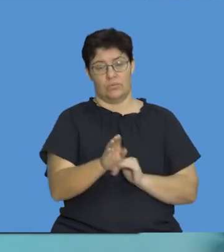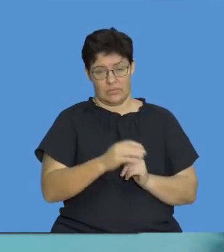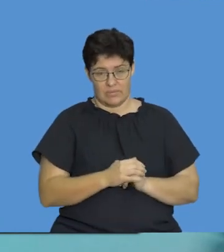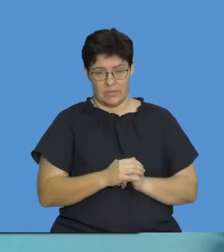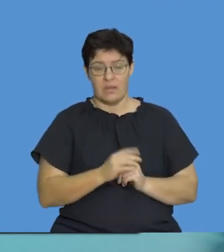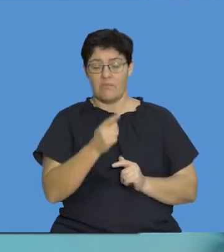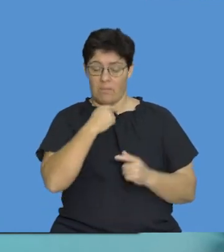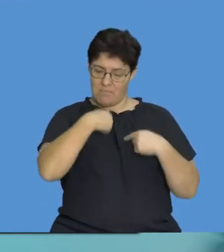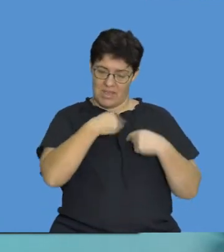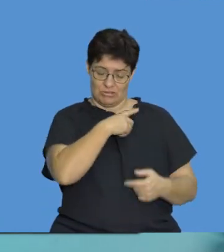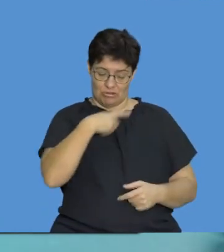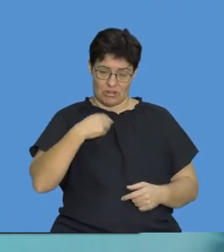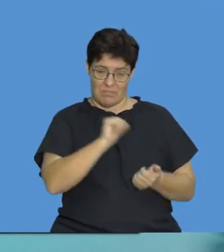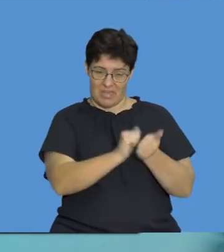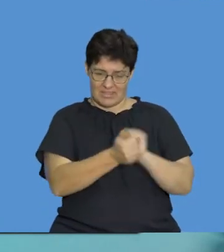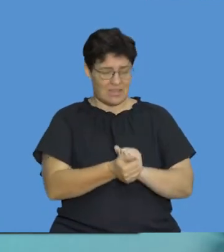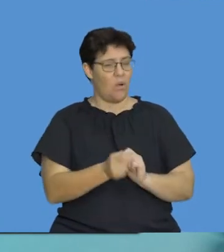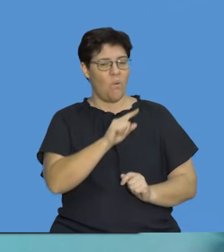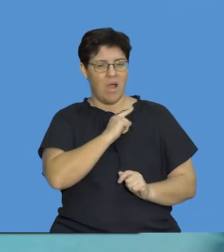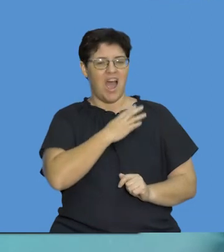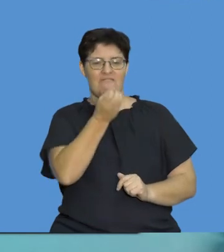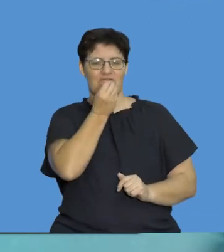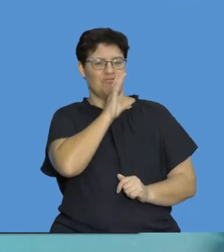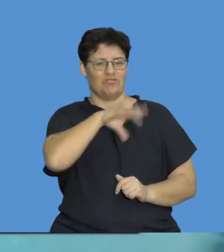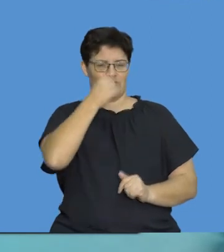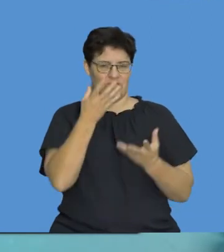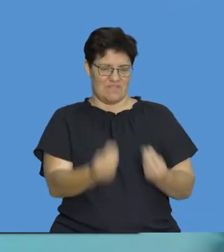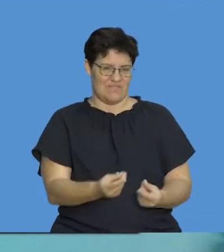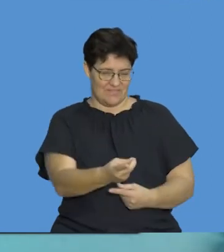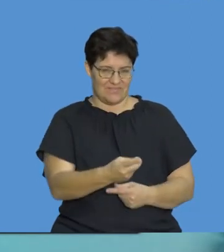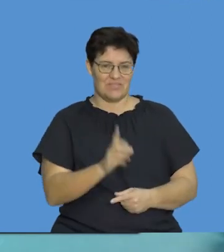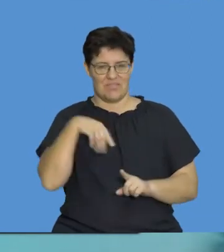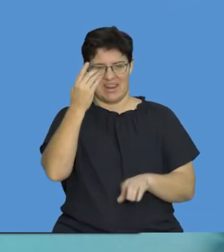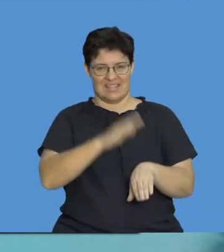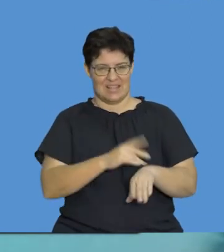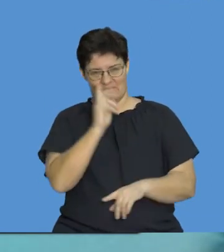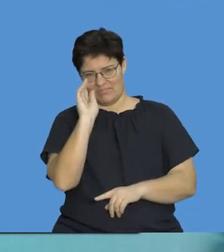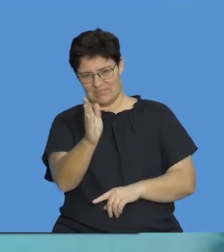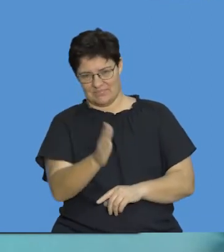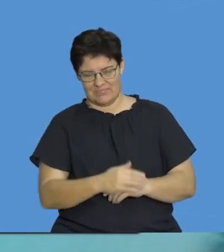to you, the Maths Doctor, mathematics is food for the soul. Until next time.